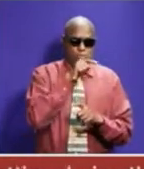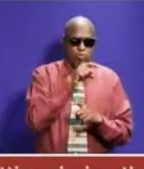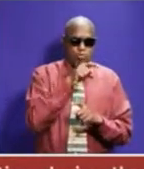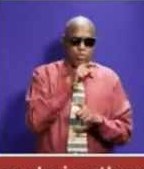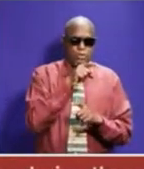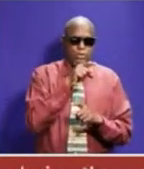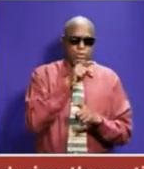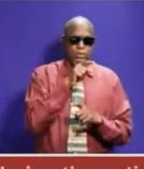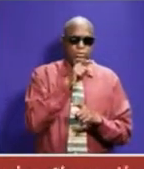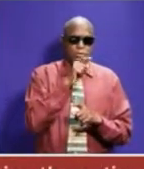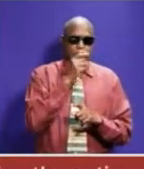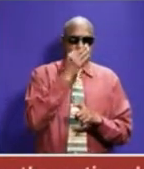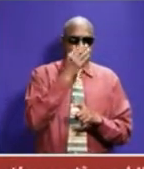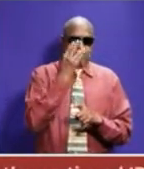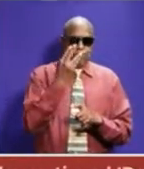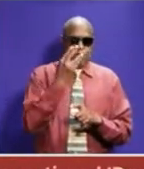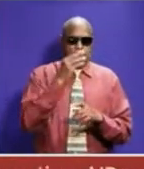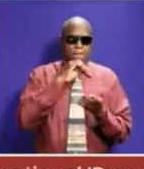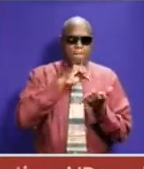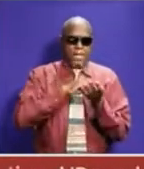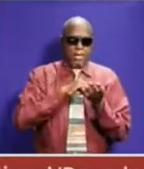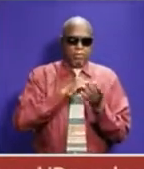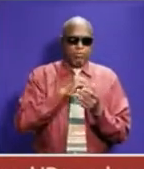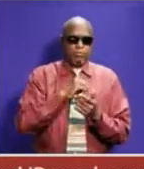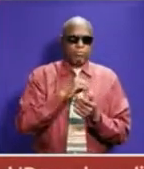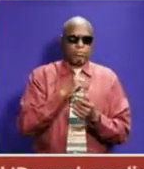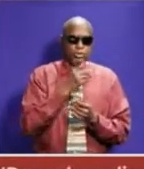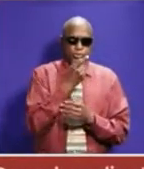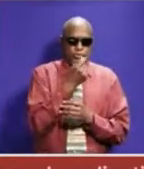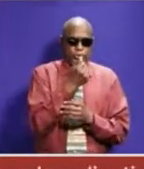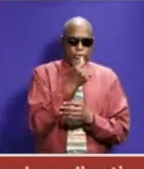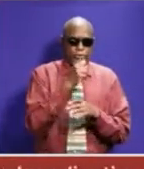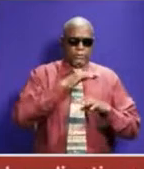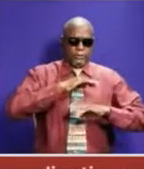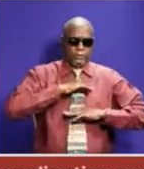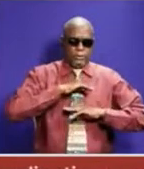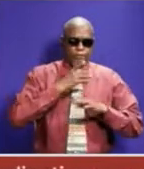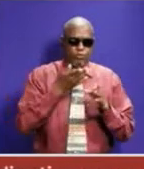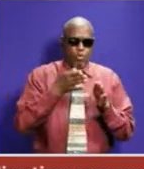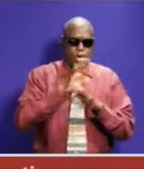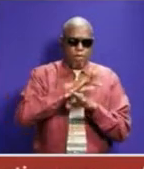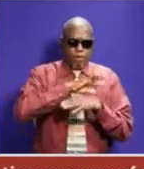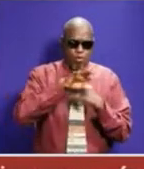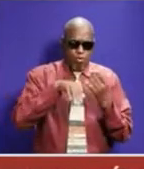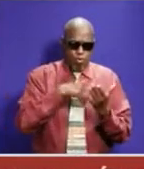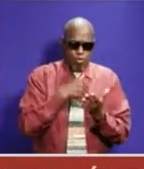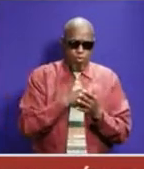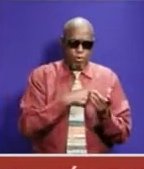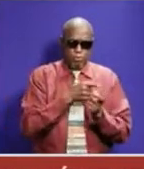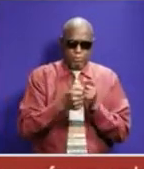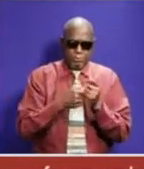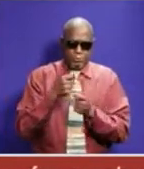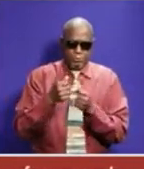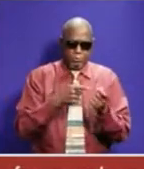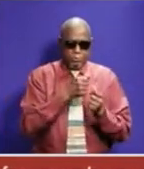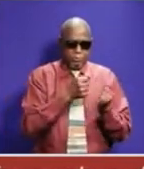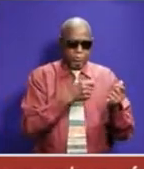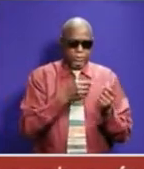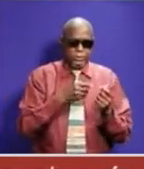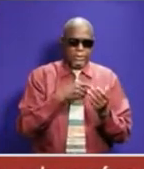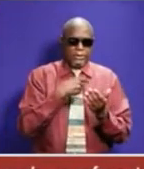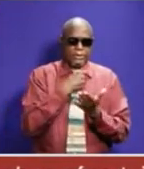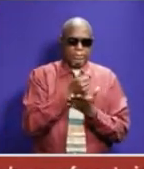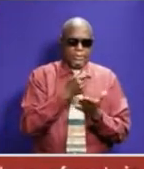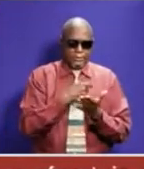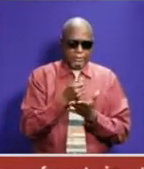million shillings was enough to cover all the conveniences and all the facilitation. Our national